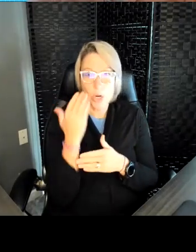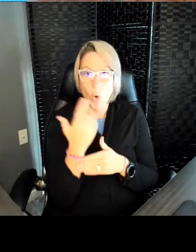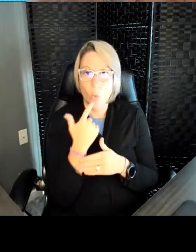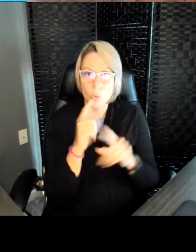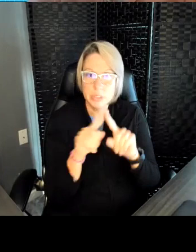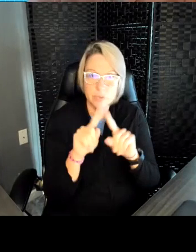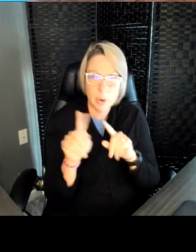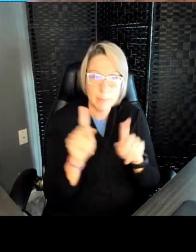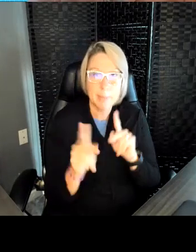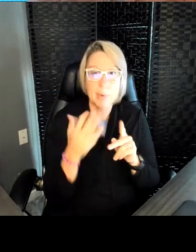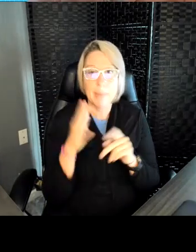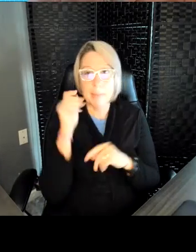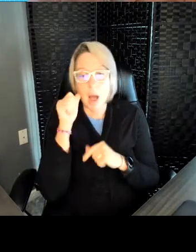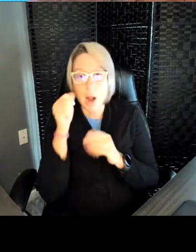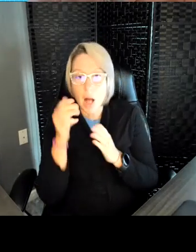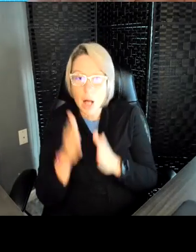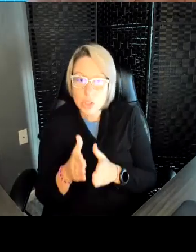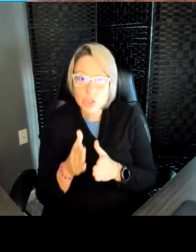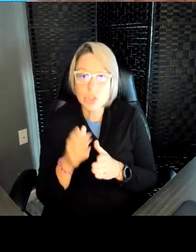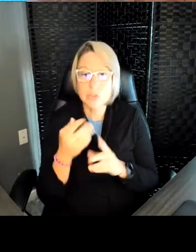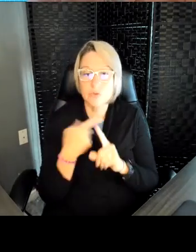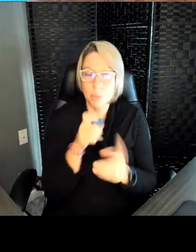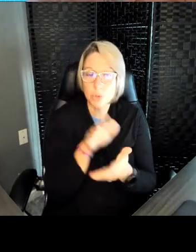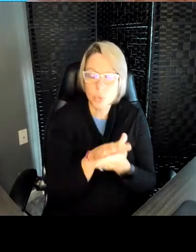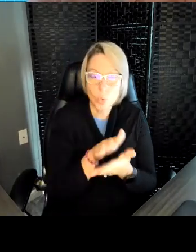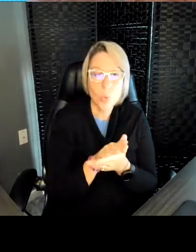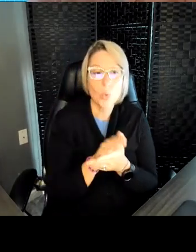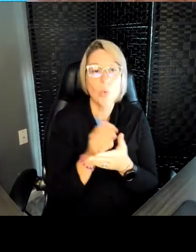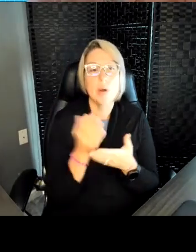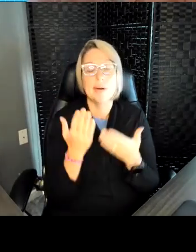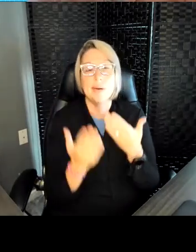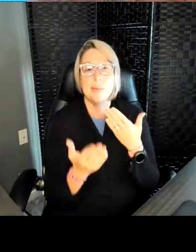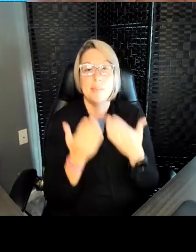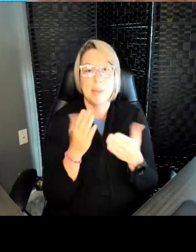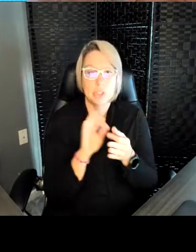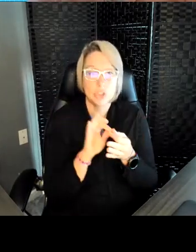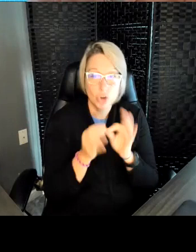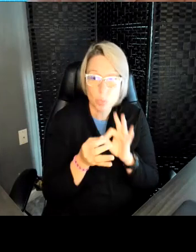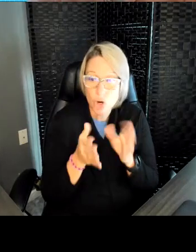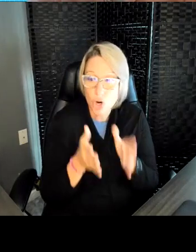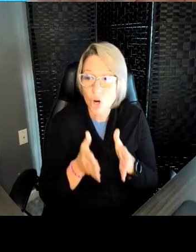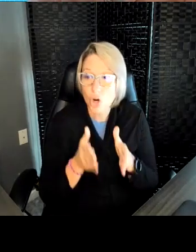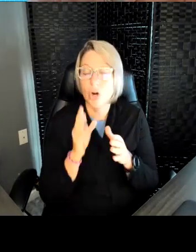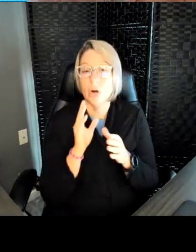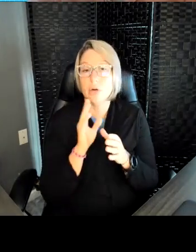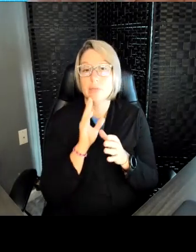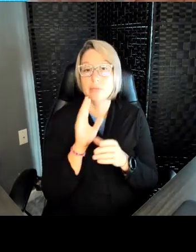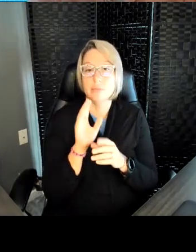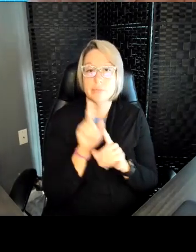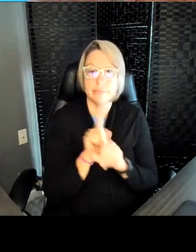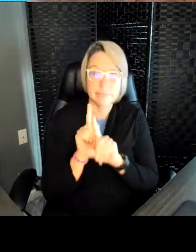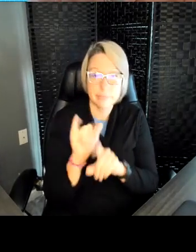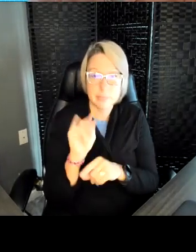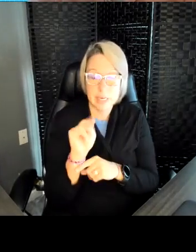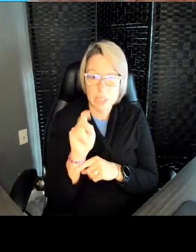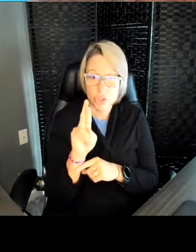with an audiologist, a school-based audiologist. You may be working with an interpreter, an intervener, a teacher of the deaf, a teacher